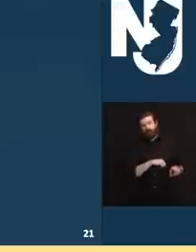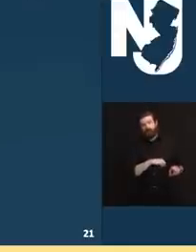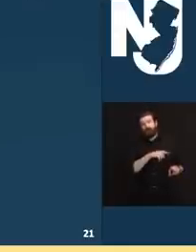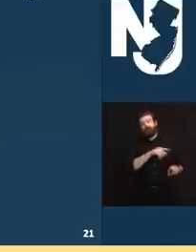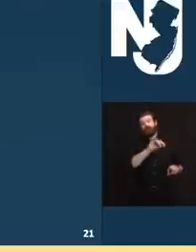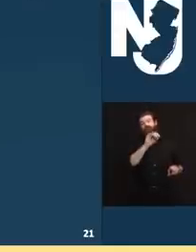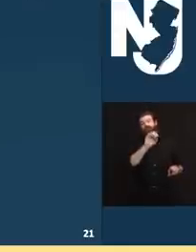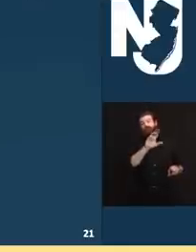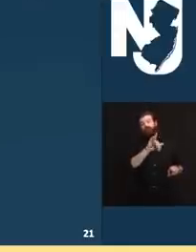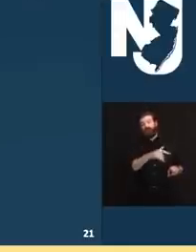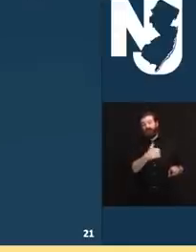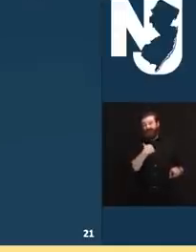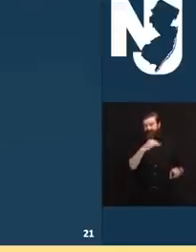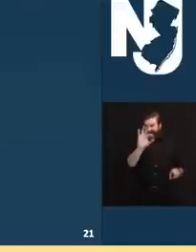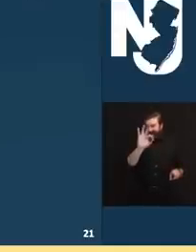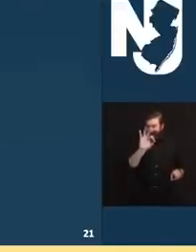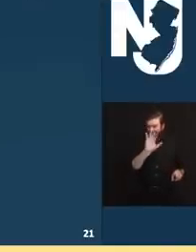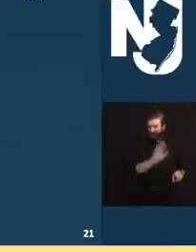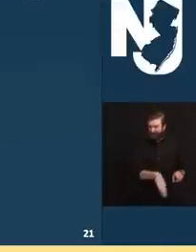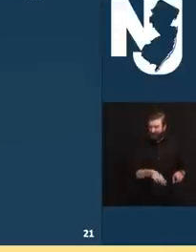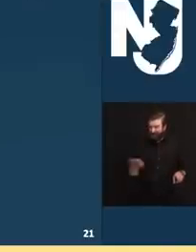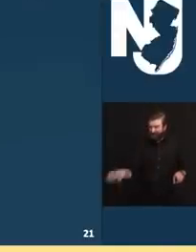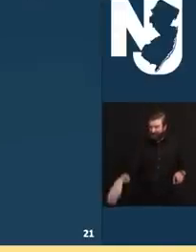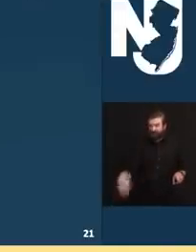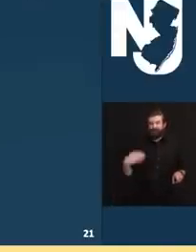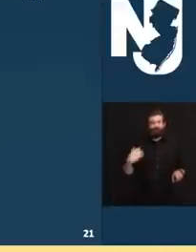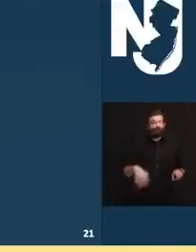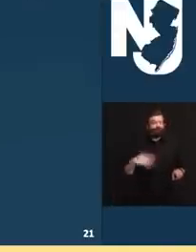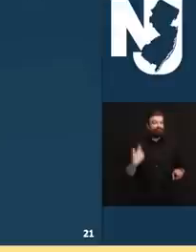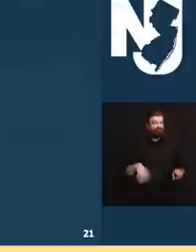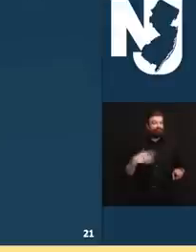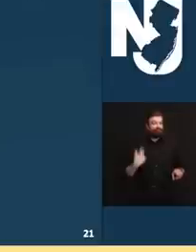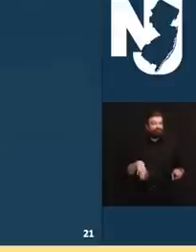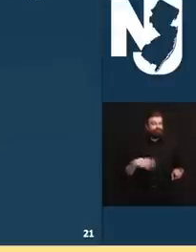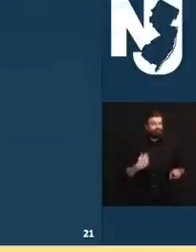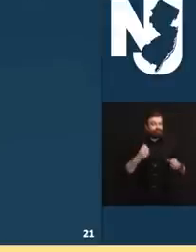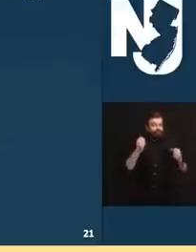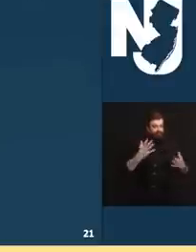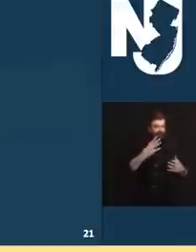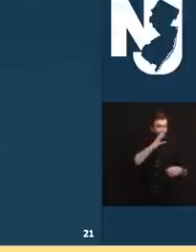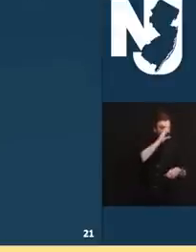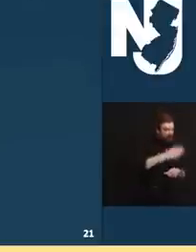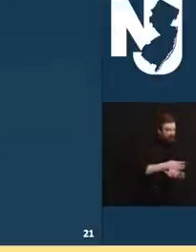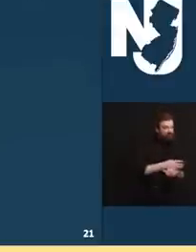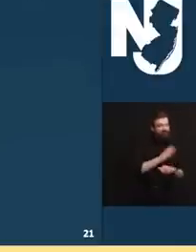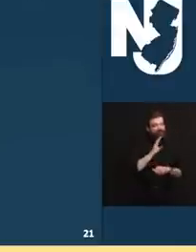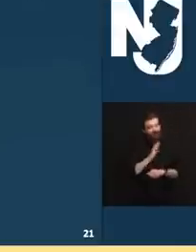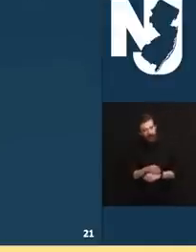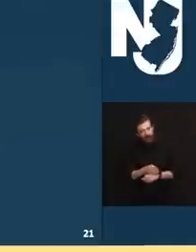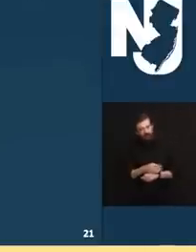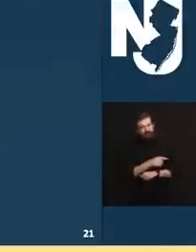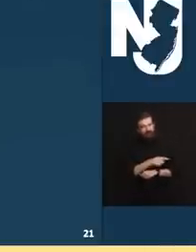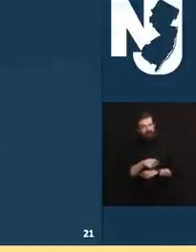children: Rahana, Araf, Nizam, Afzal, otherwise